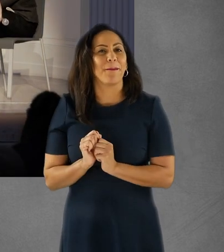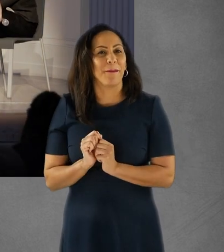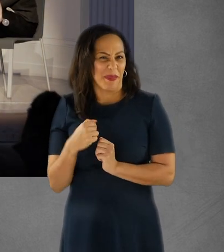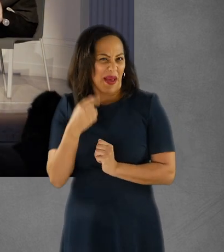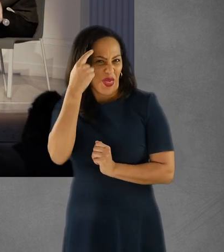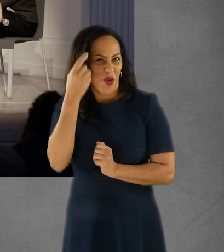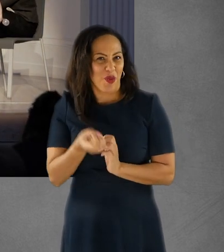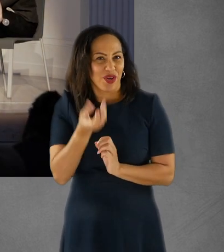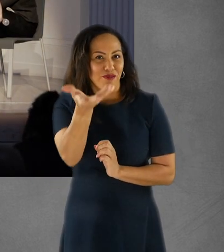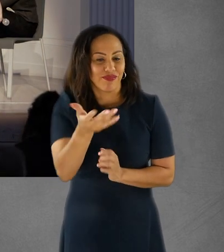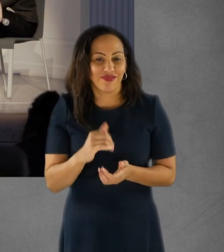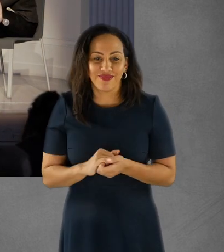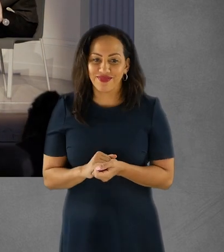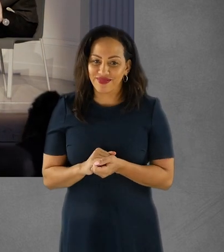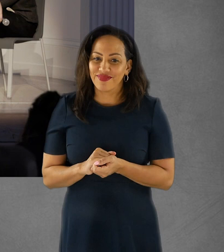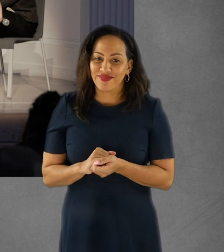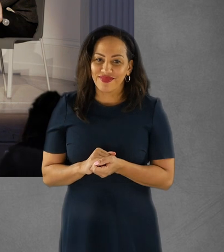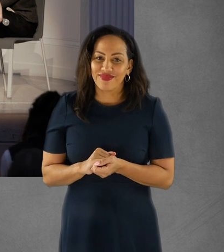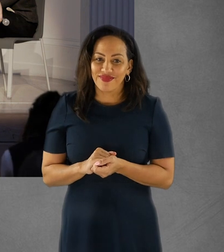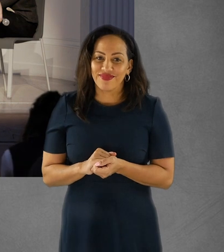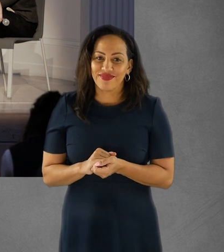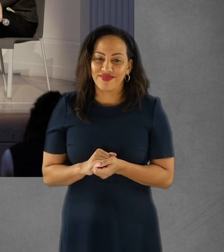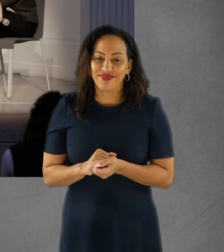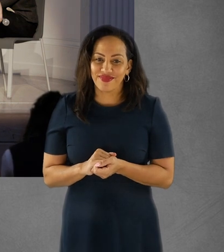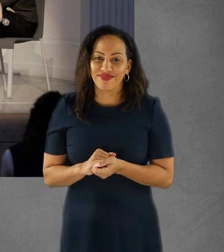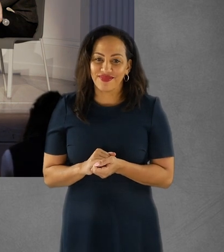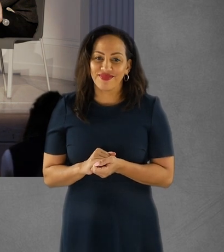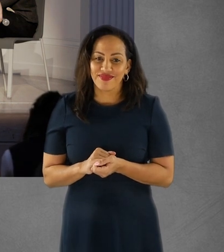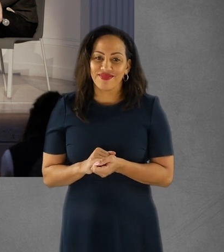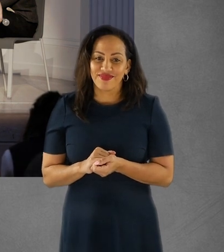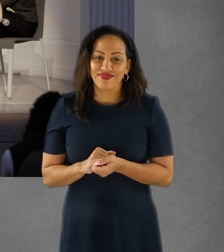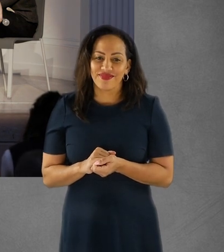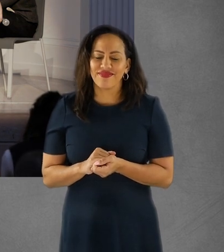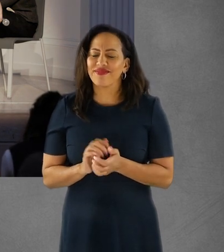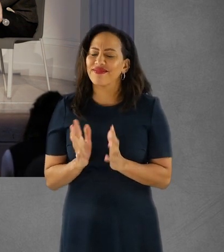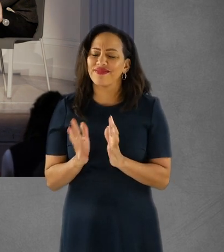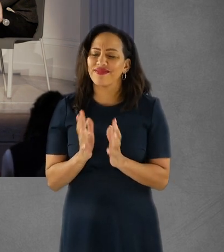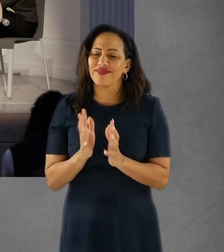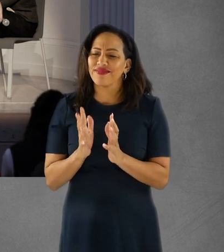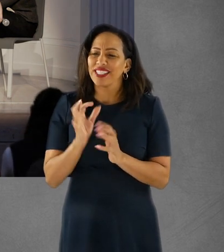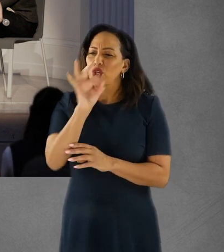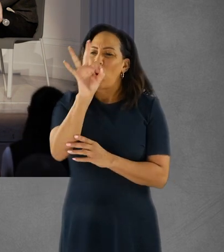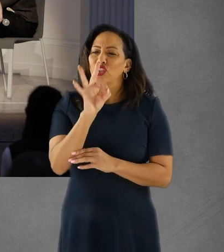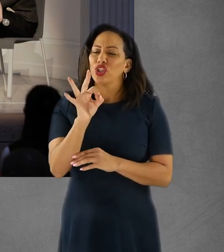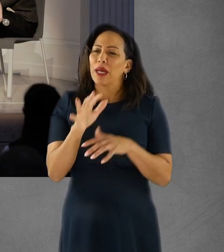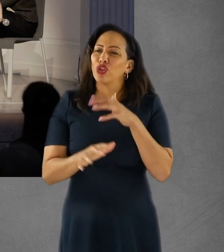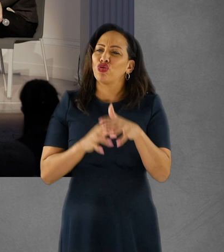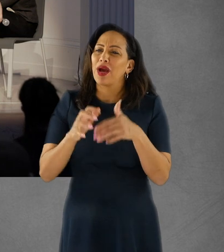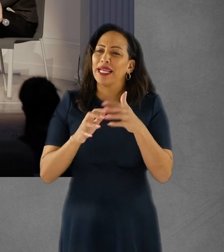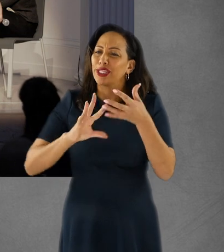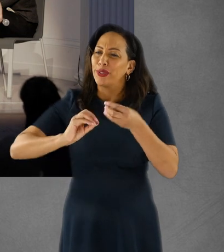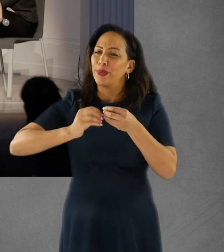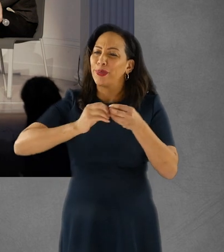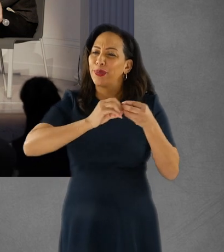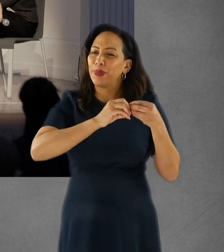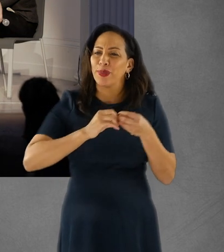There's a question that I'm struggling to formulate, but I'm just going to throw them a few things, because I really want to ask you what is